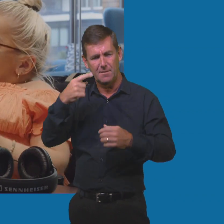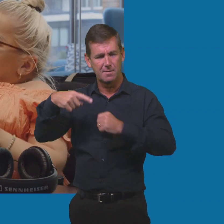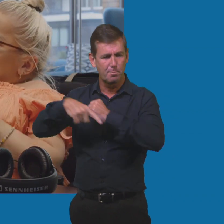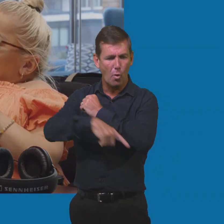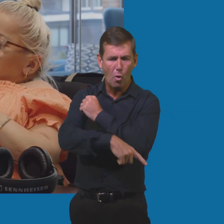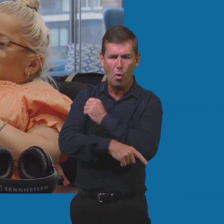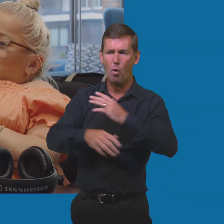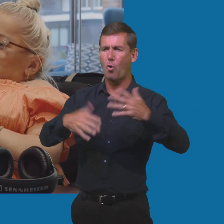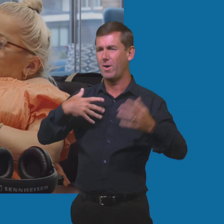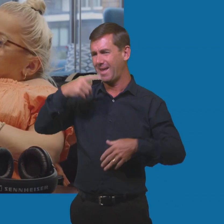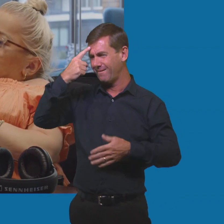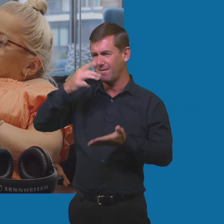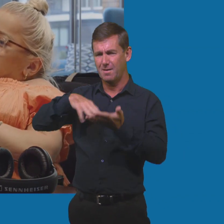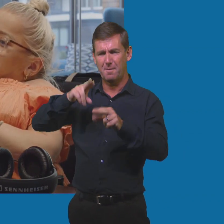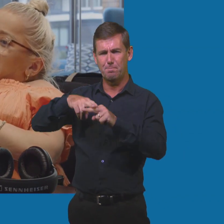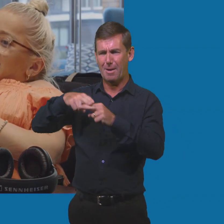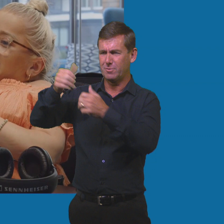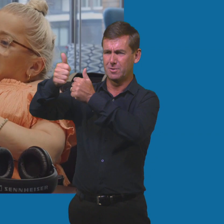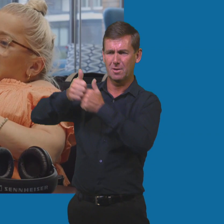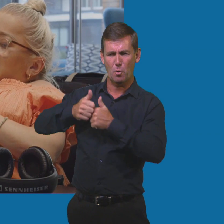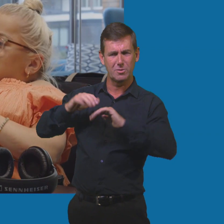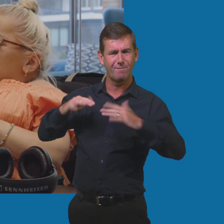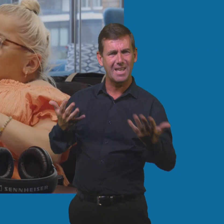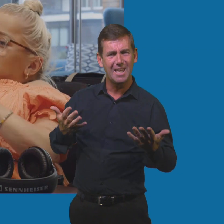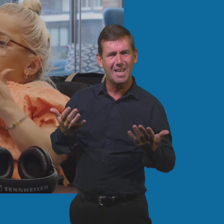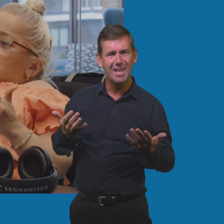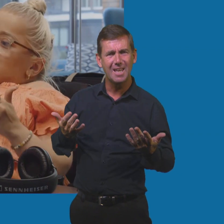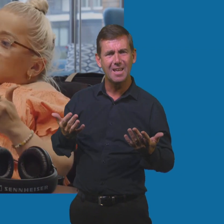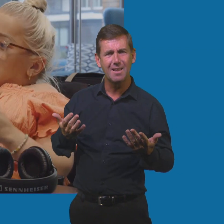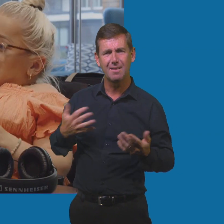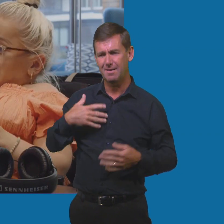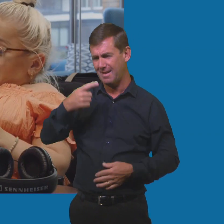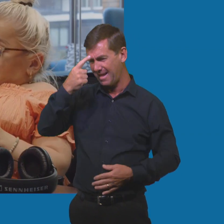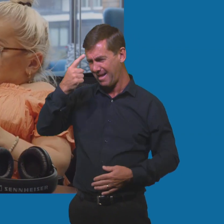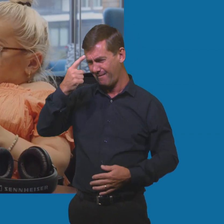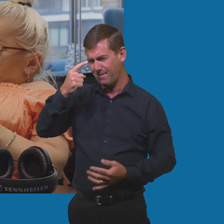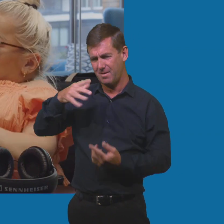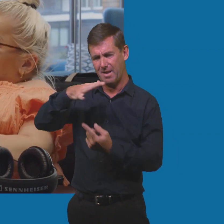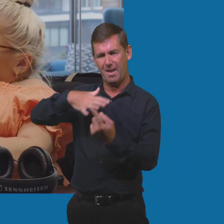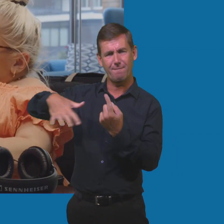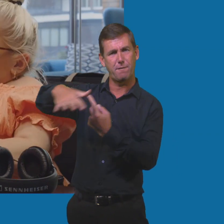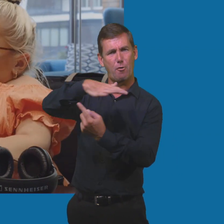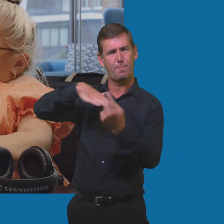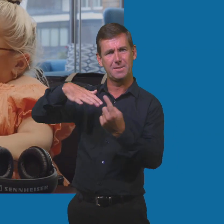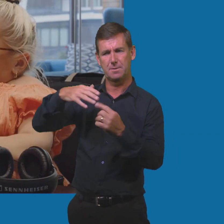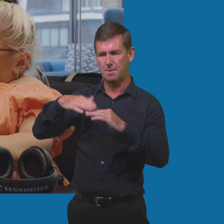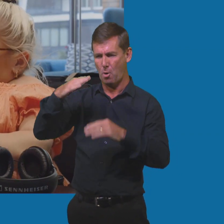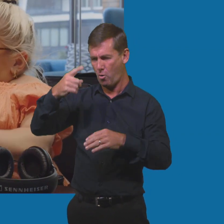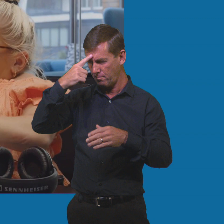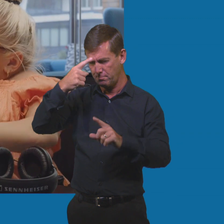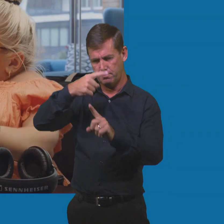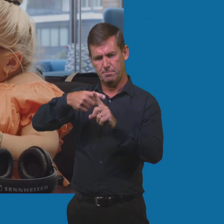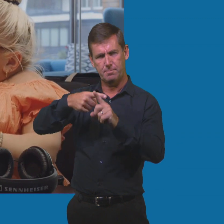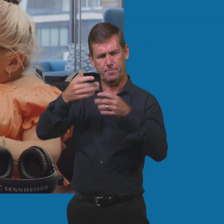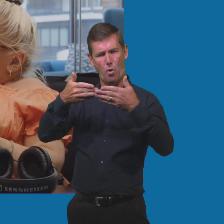supportive parents, or, you know, being in a family environment that is forward thinking with regards